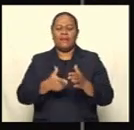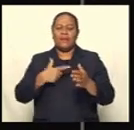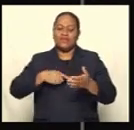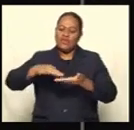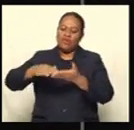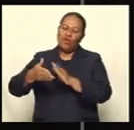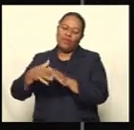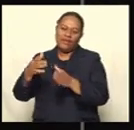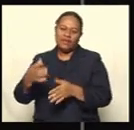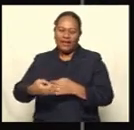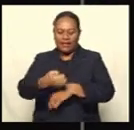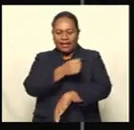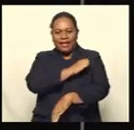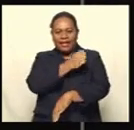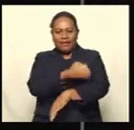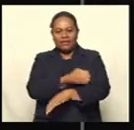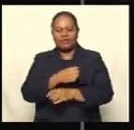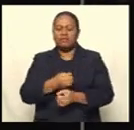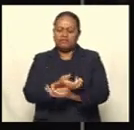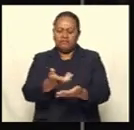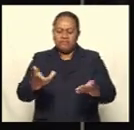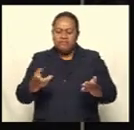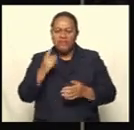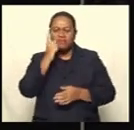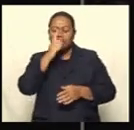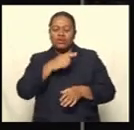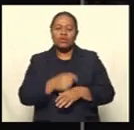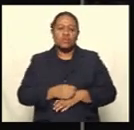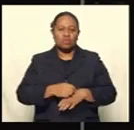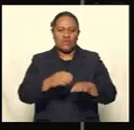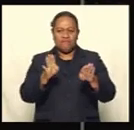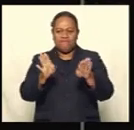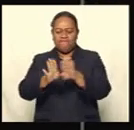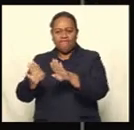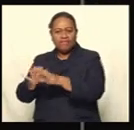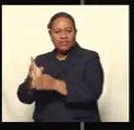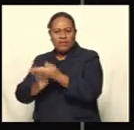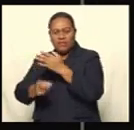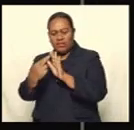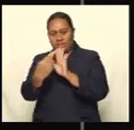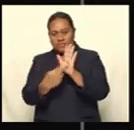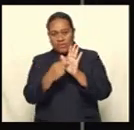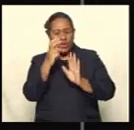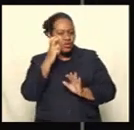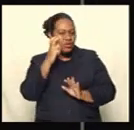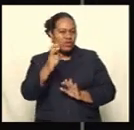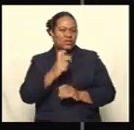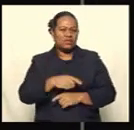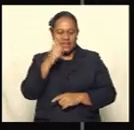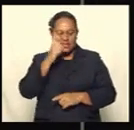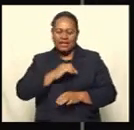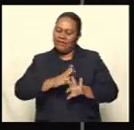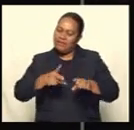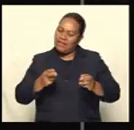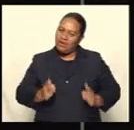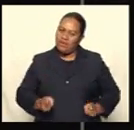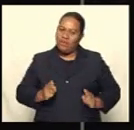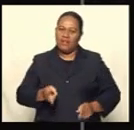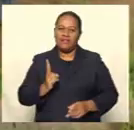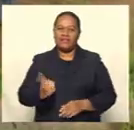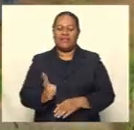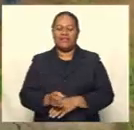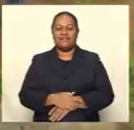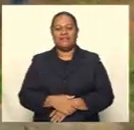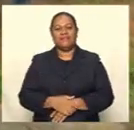community efforts. They're ensuring people adhere to the health restrictions so that things can go back to normal as soon as possible. Kelly Vadala